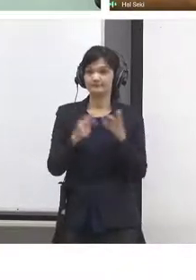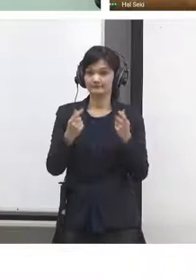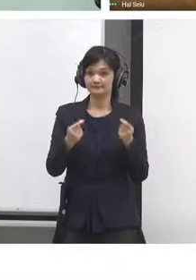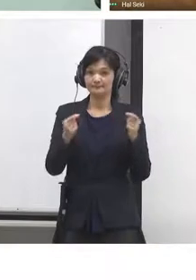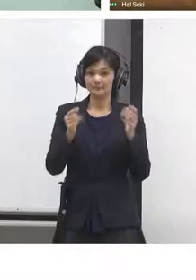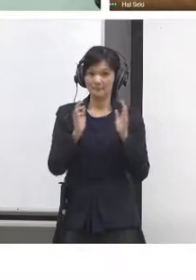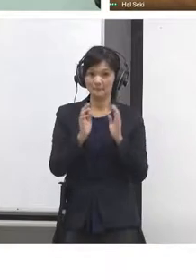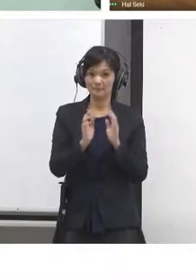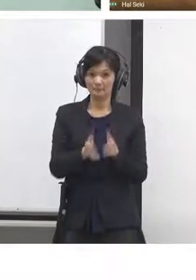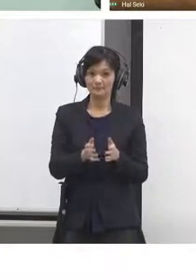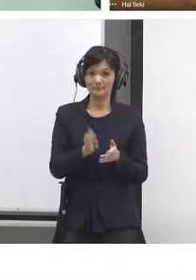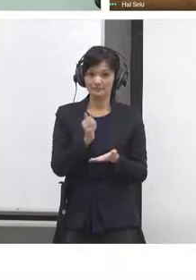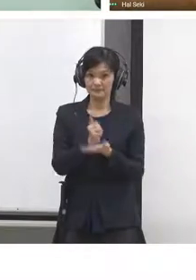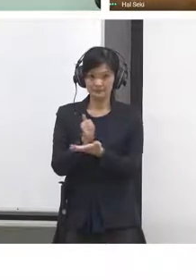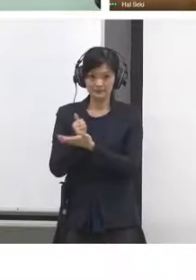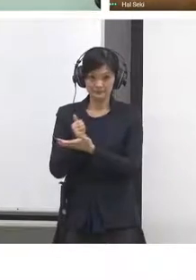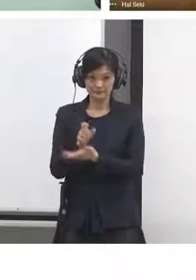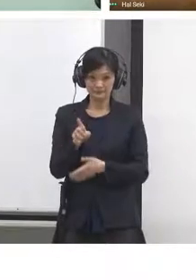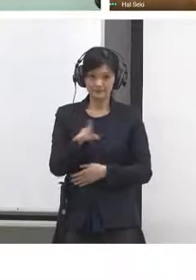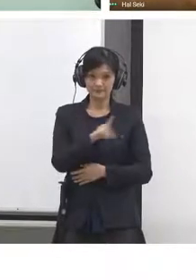So